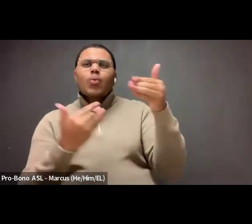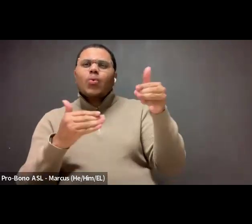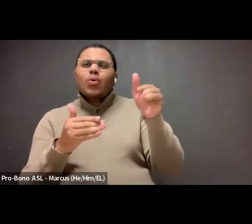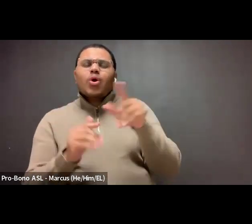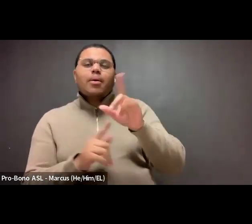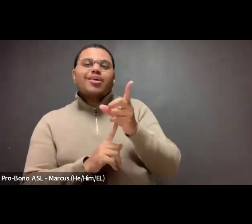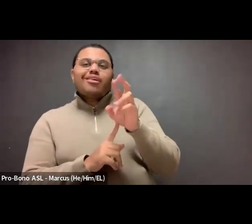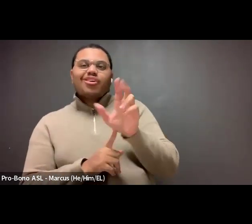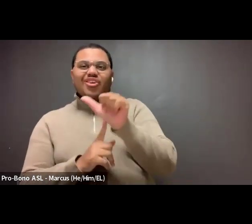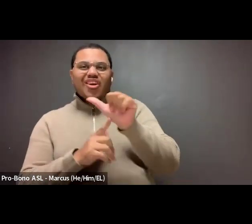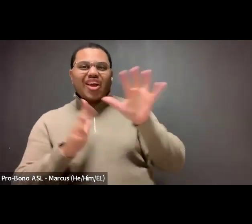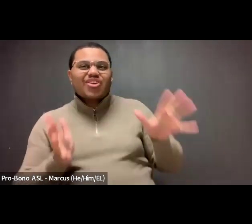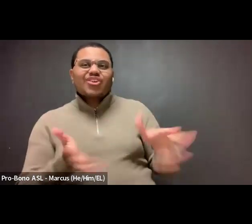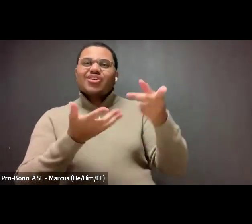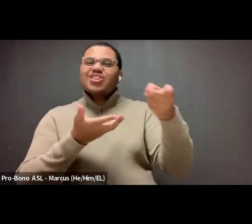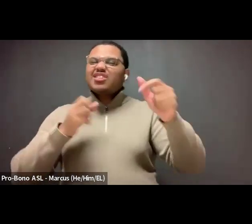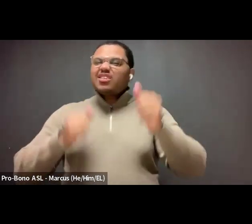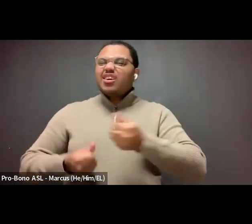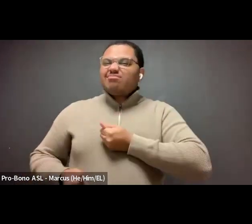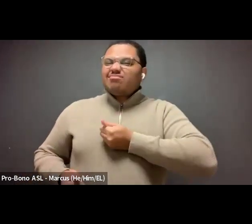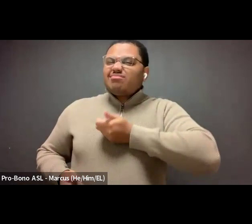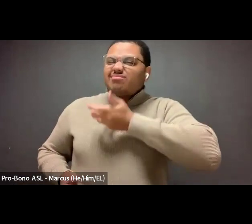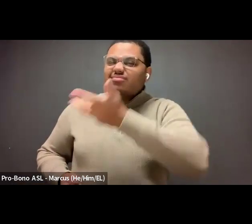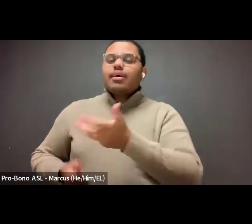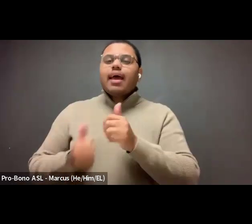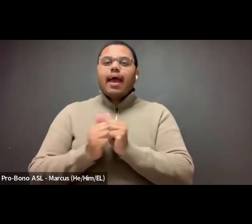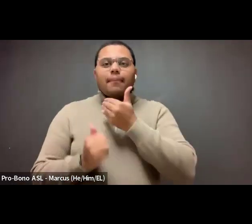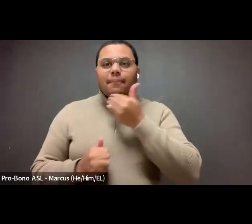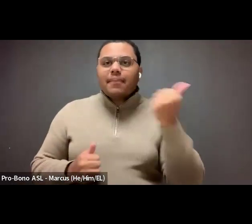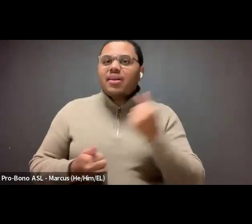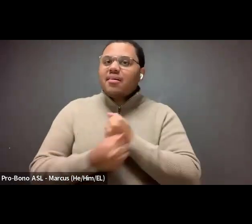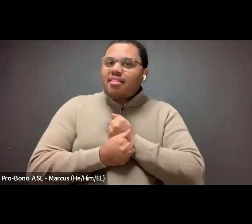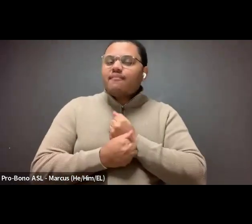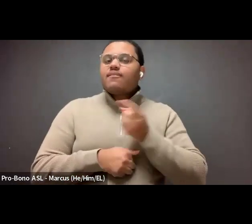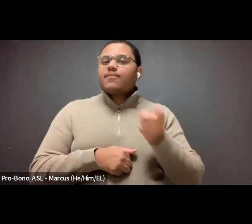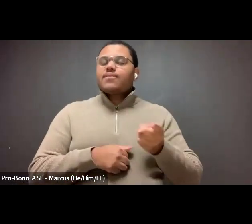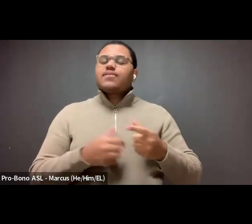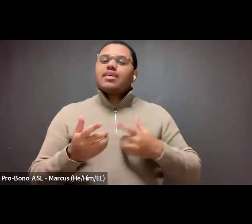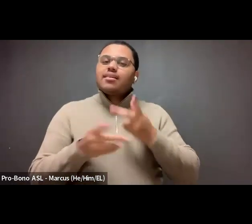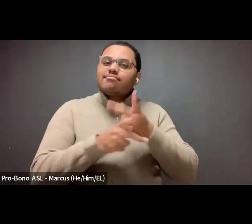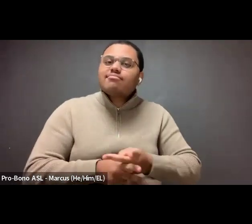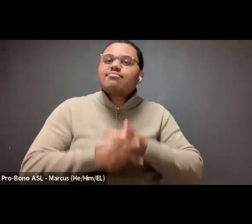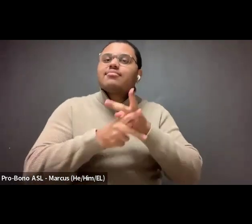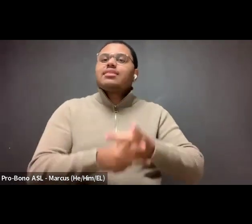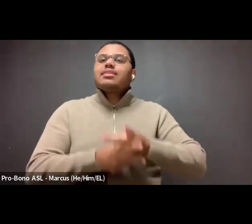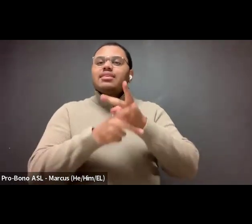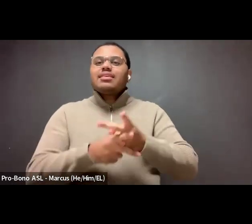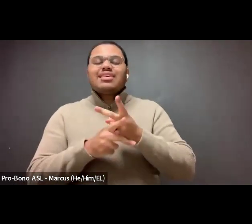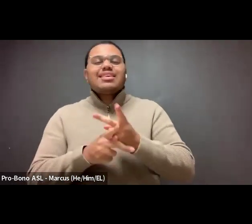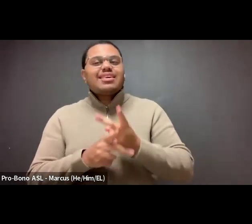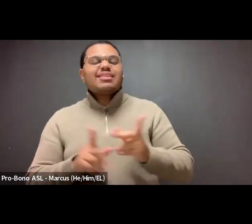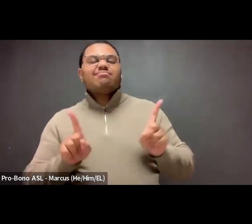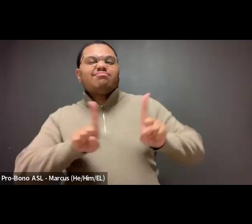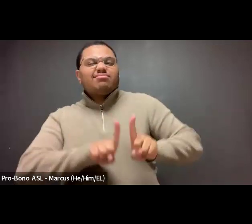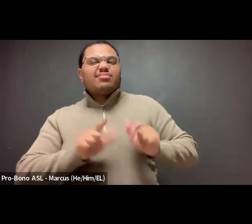A inspired and giving instructions on how to better love you, care for you, scene partner with you. You are telling